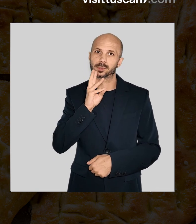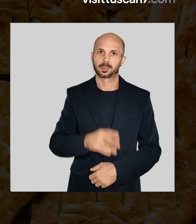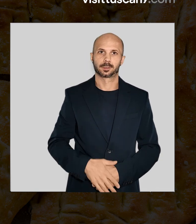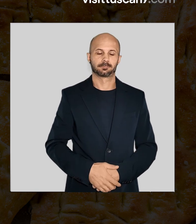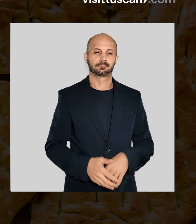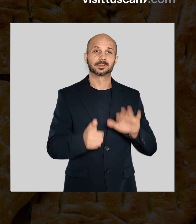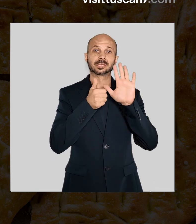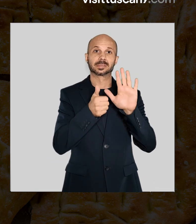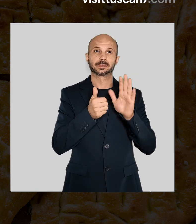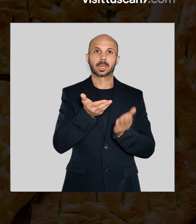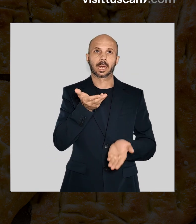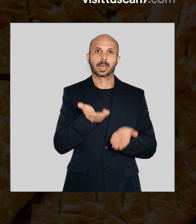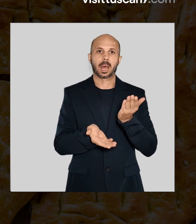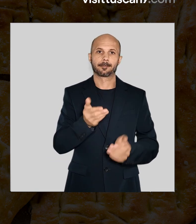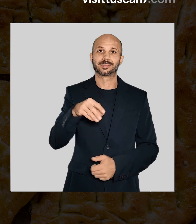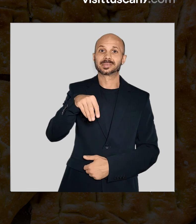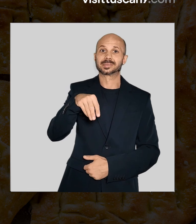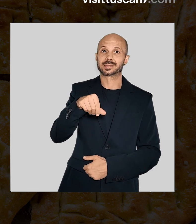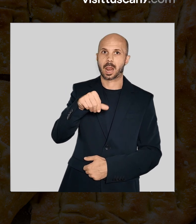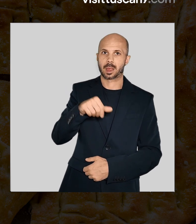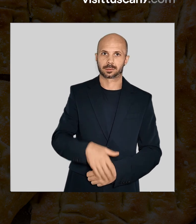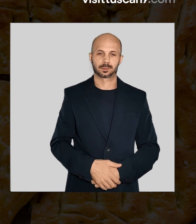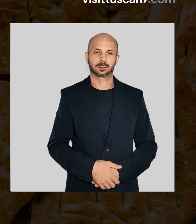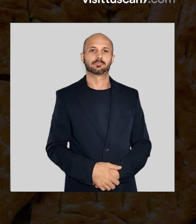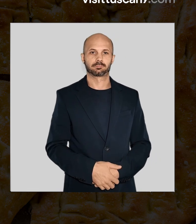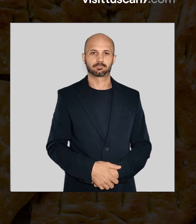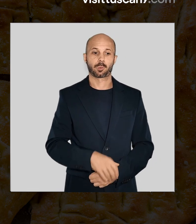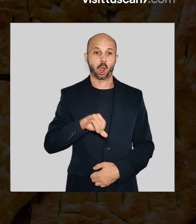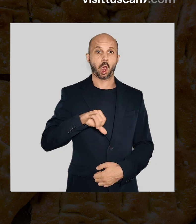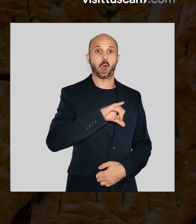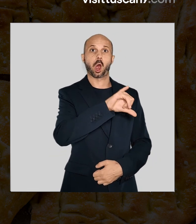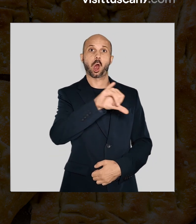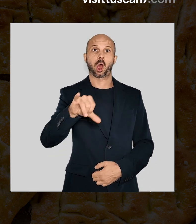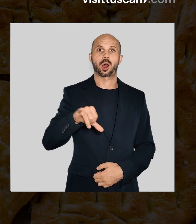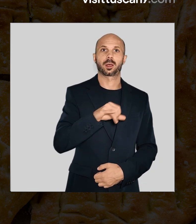250 grams of water. 6 grams of salt.